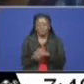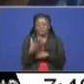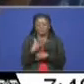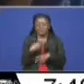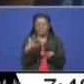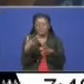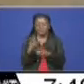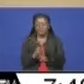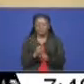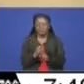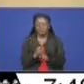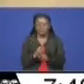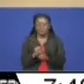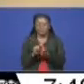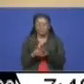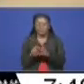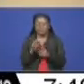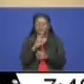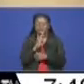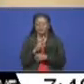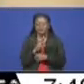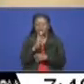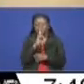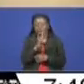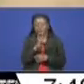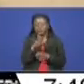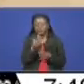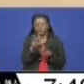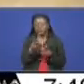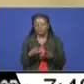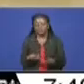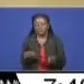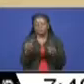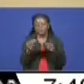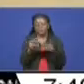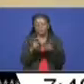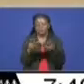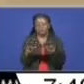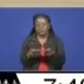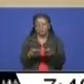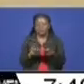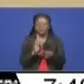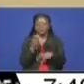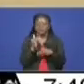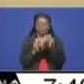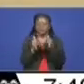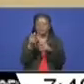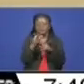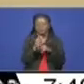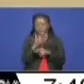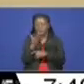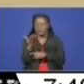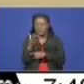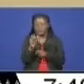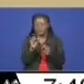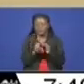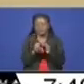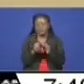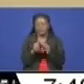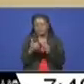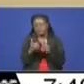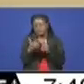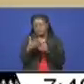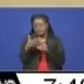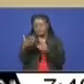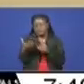catching. Those are, two primary positions, and we build from there. So apart from pitching